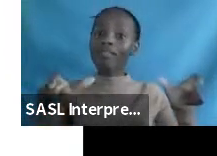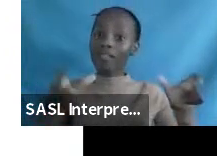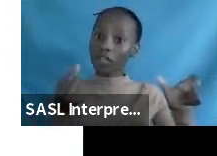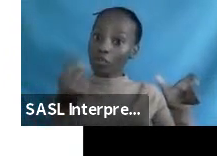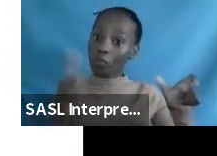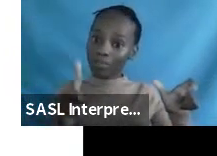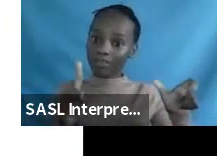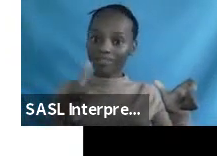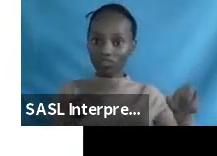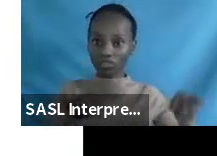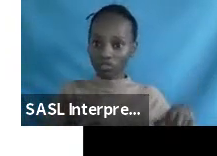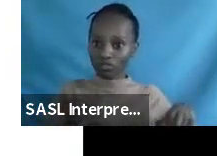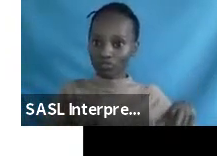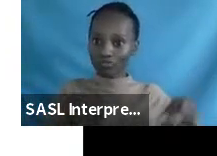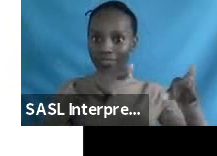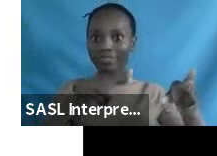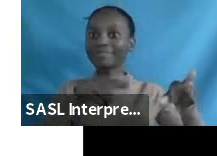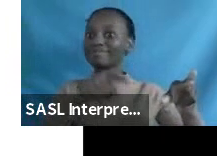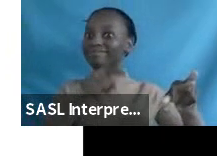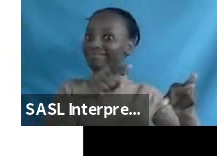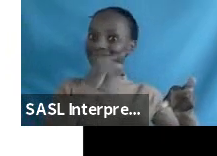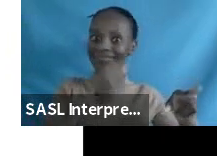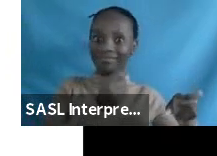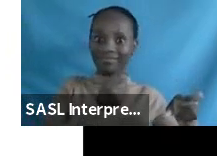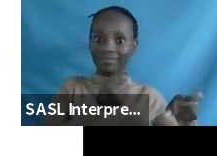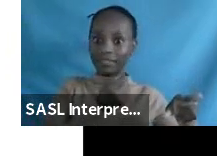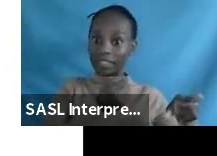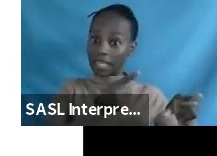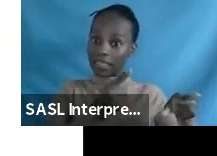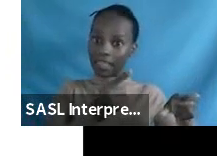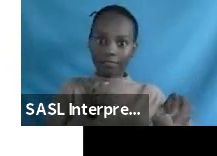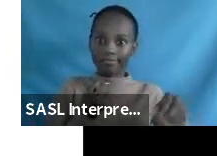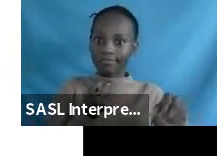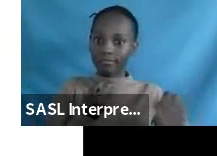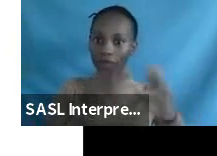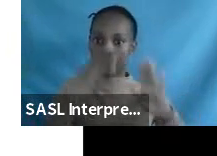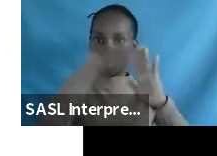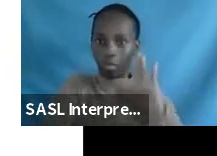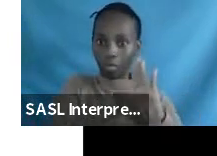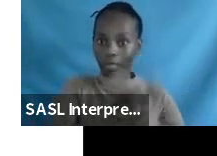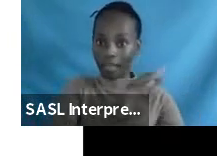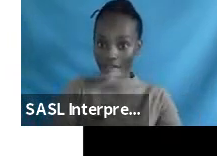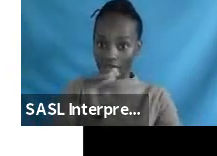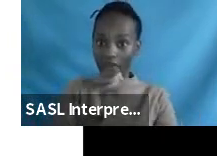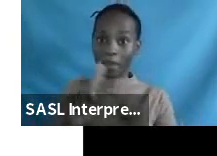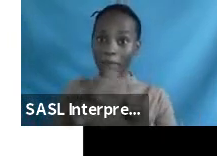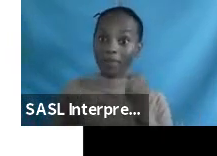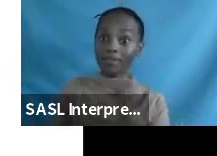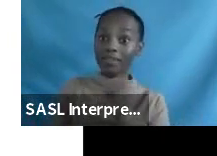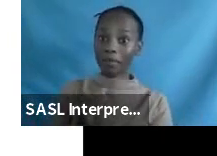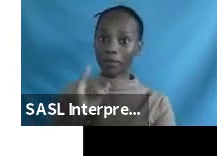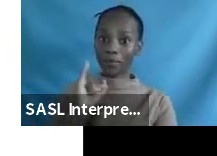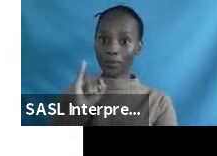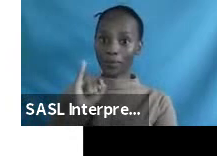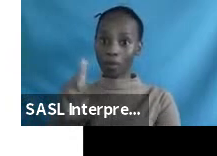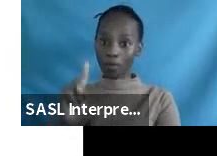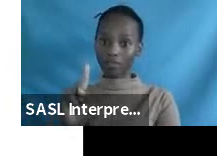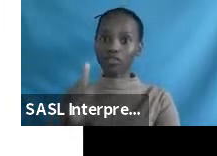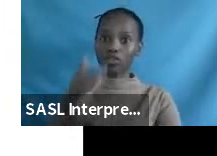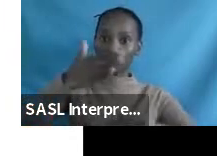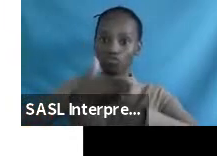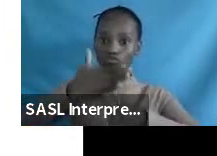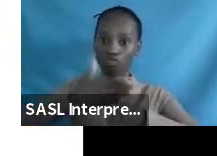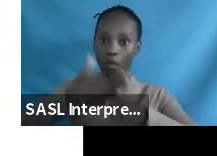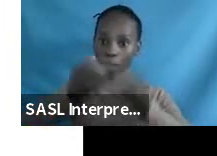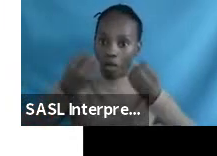instability happens and so on, justifiably so. But what happens, which is actually very bad, is that when the jobs are lost, when